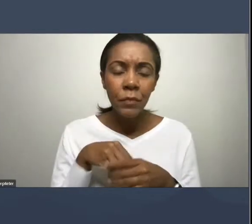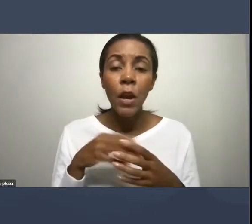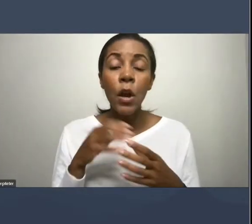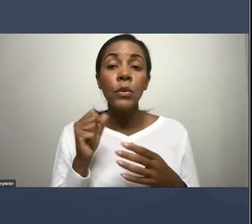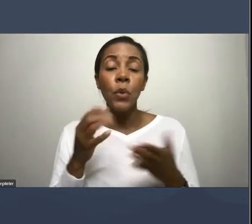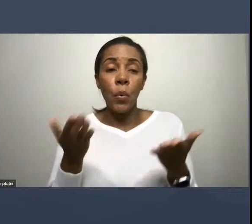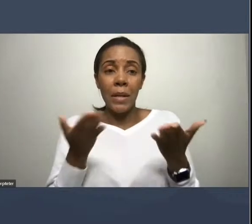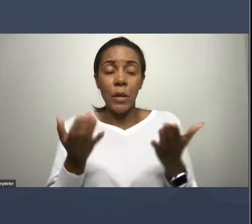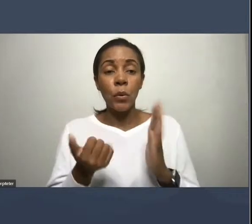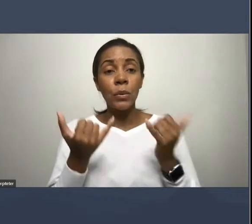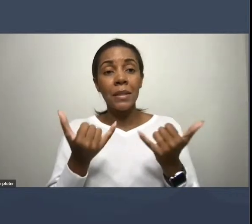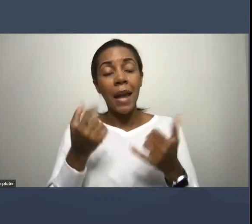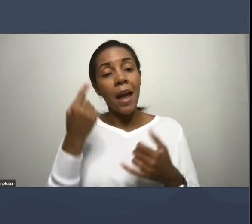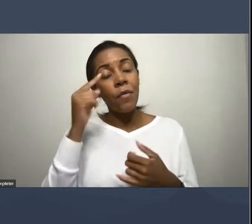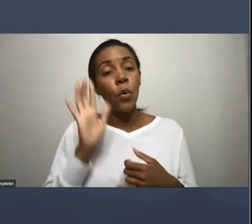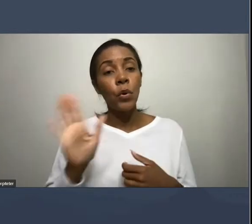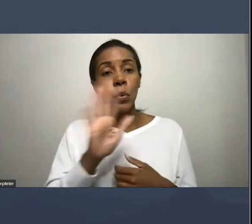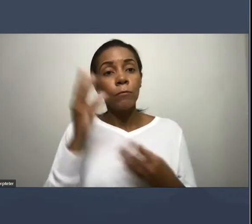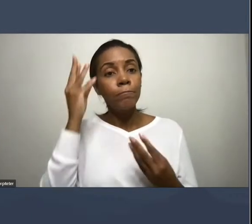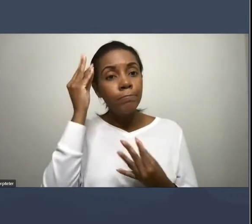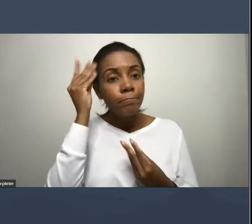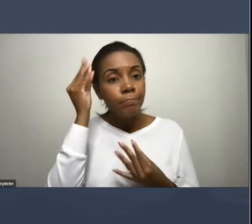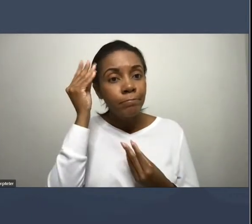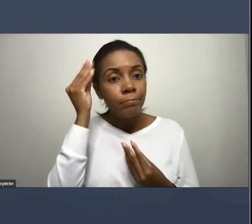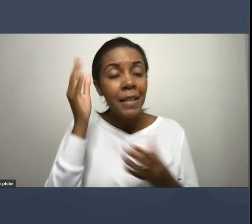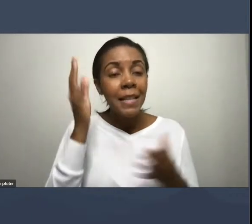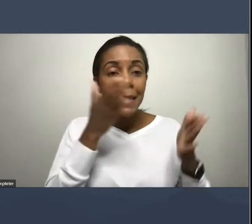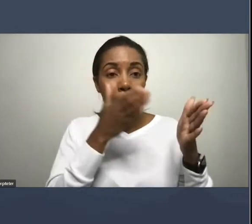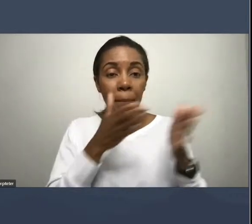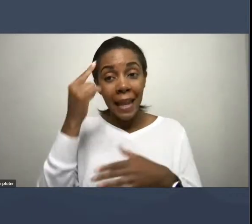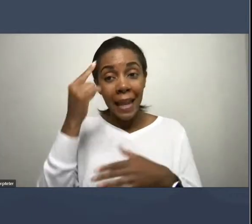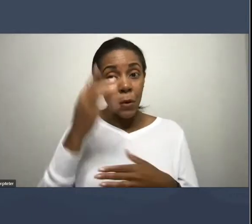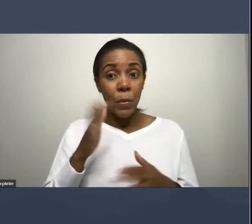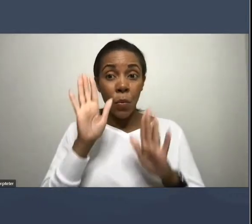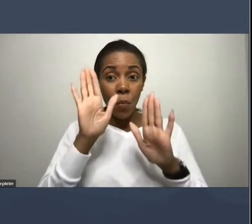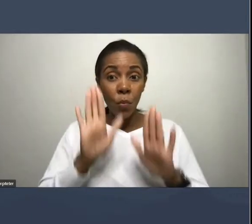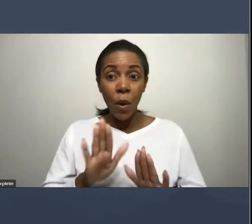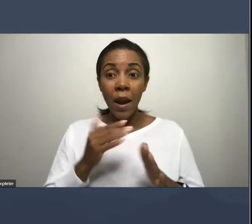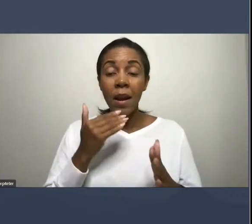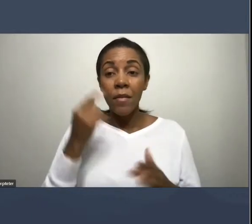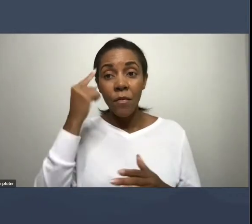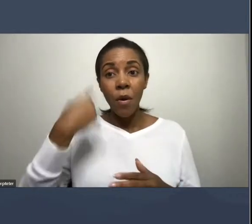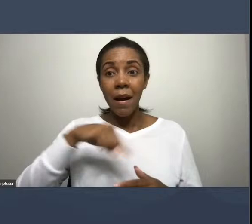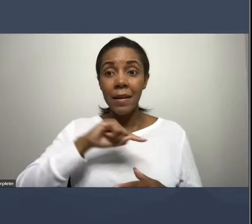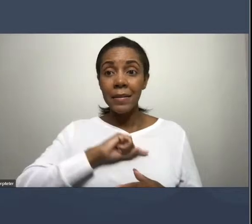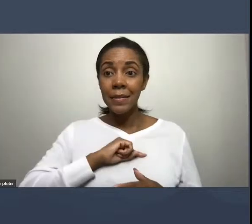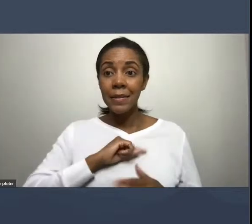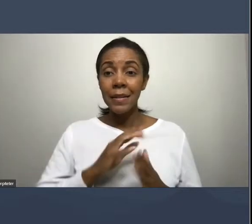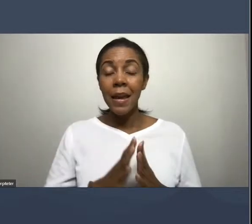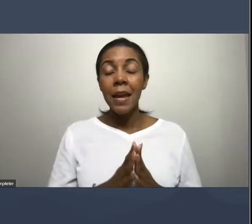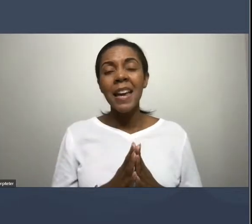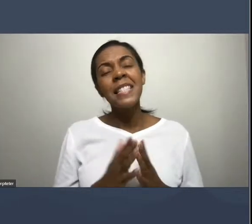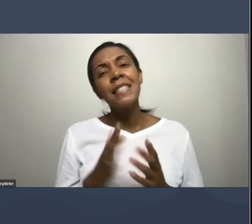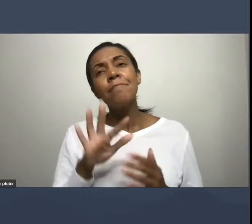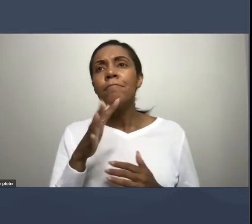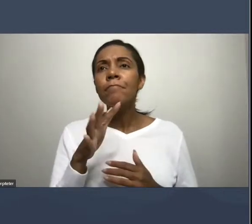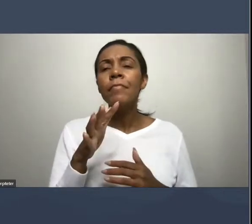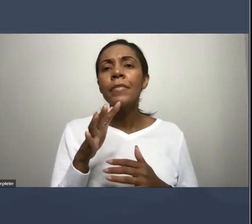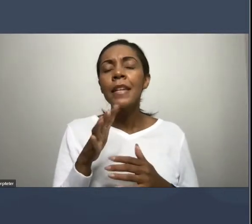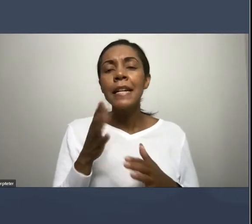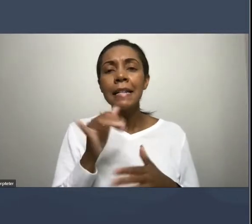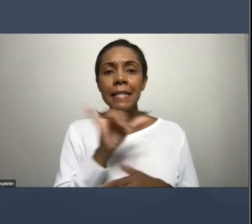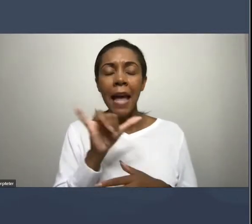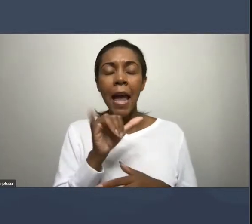you today for your consideration is a plan I think would be great for us. It's kind of in line with